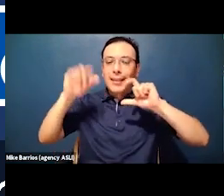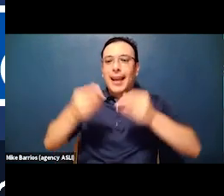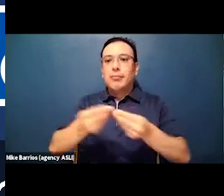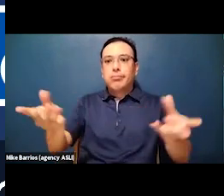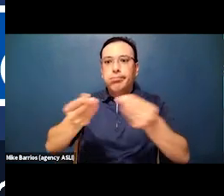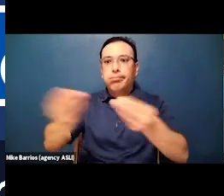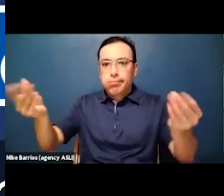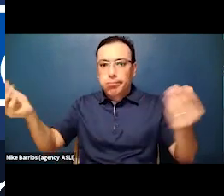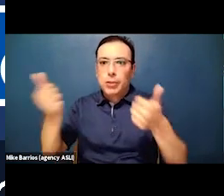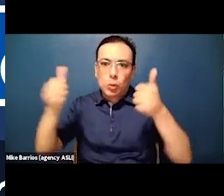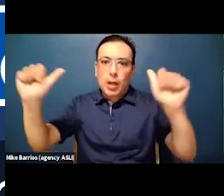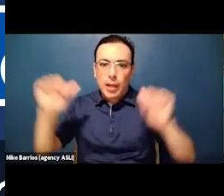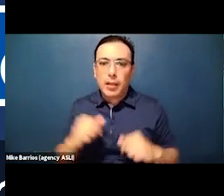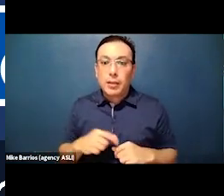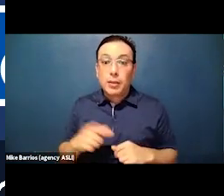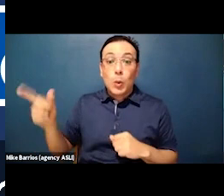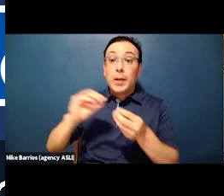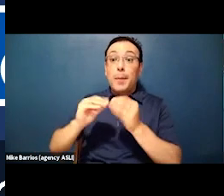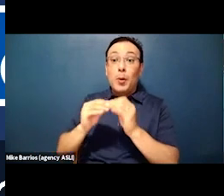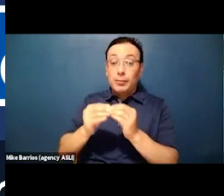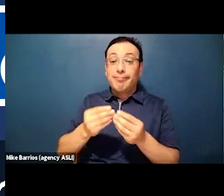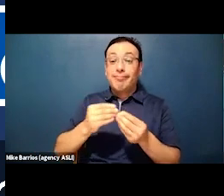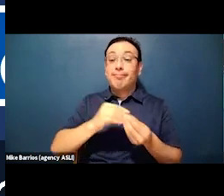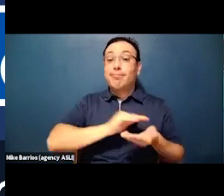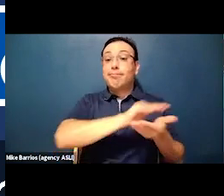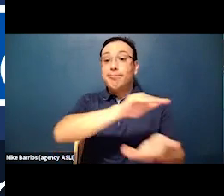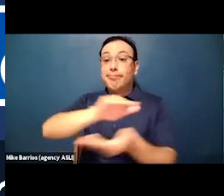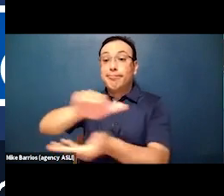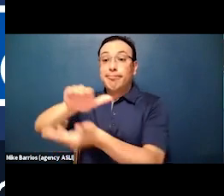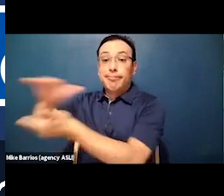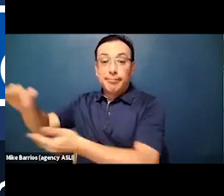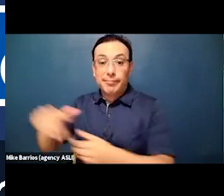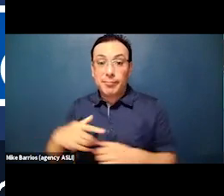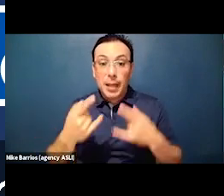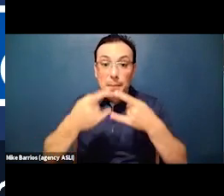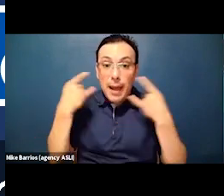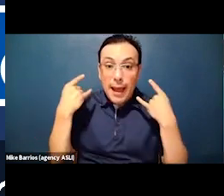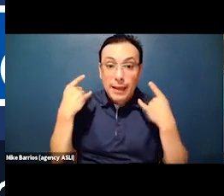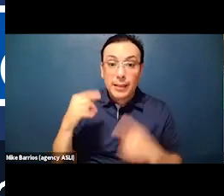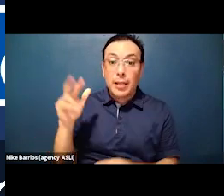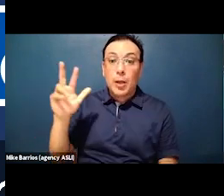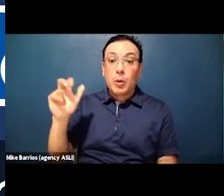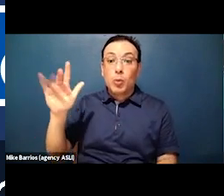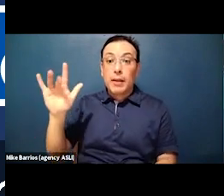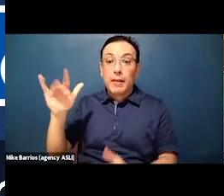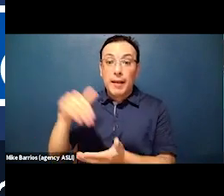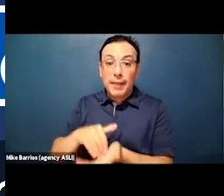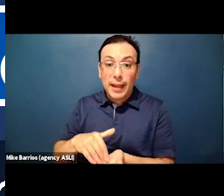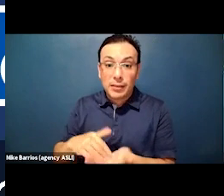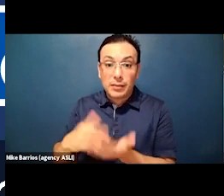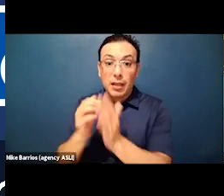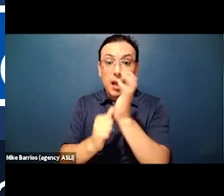out or have given out thus far. You know, masks at about, you know, 325,000, gloves at